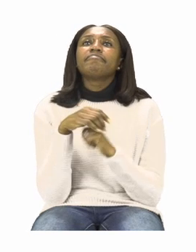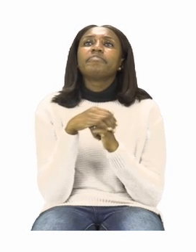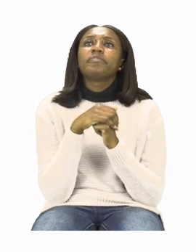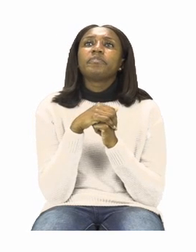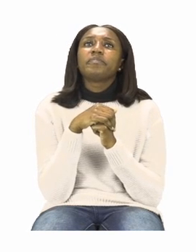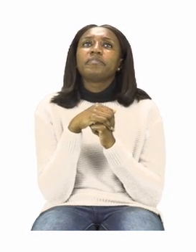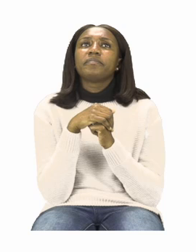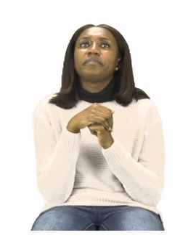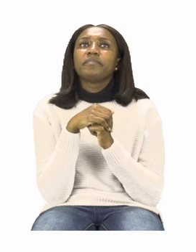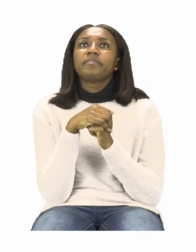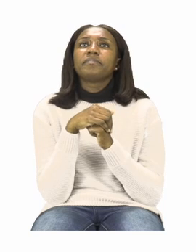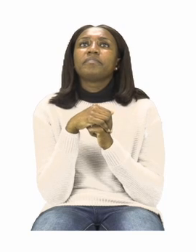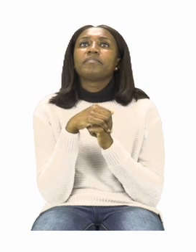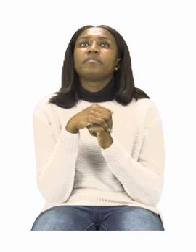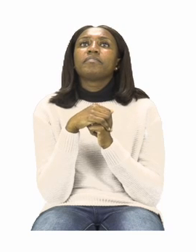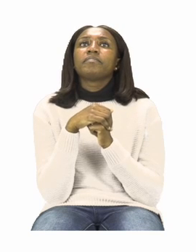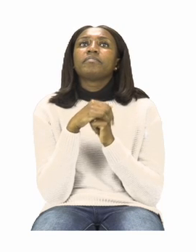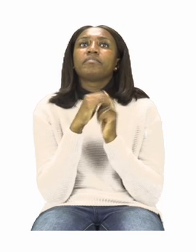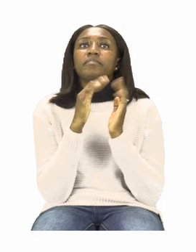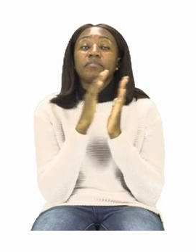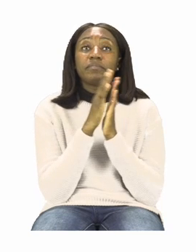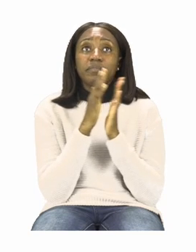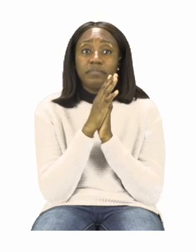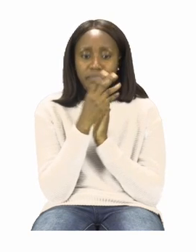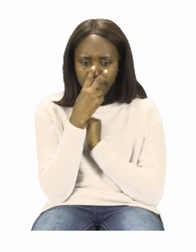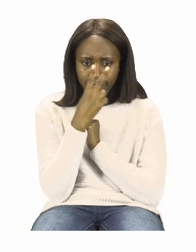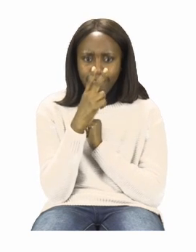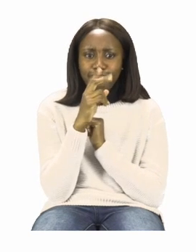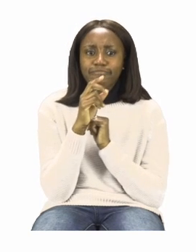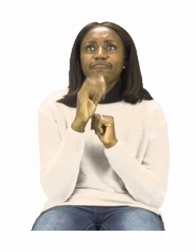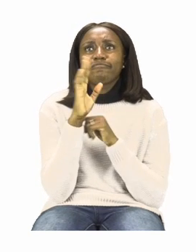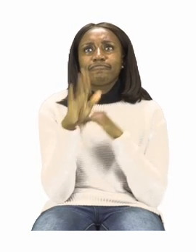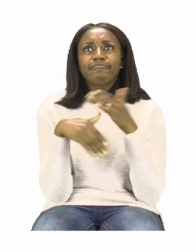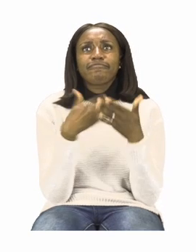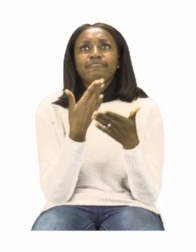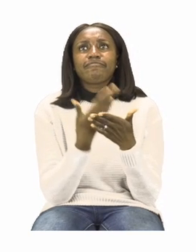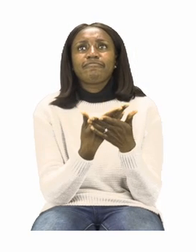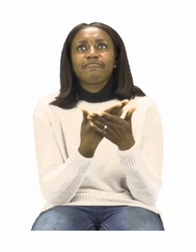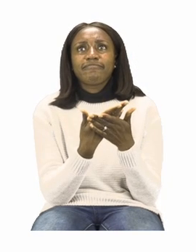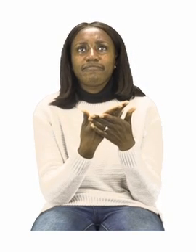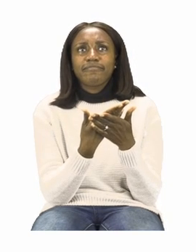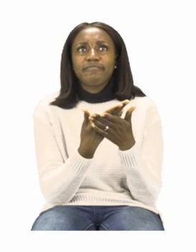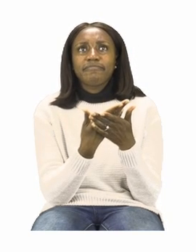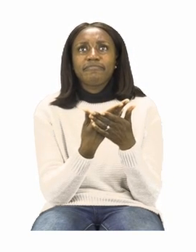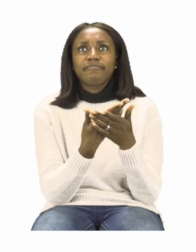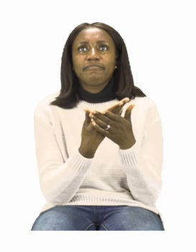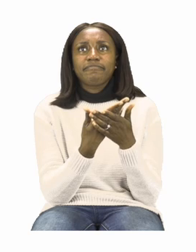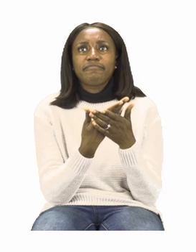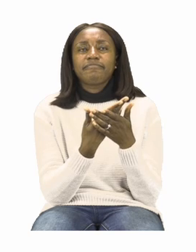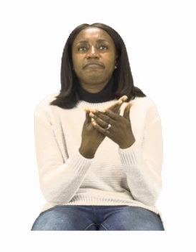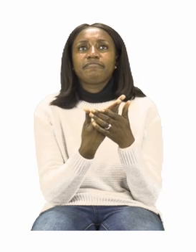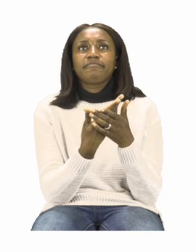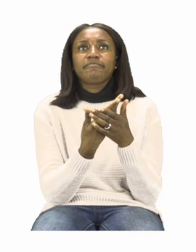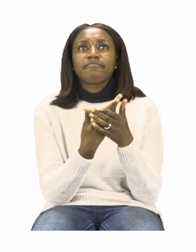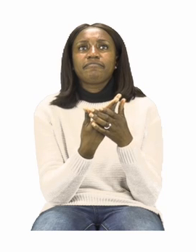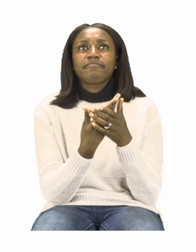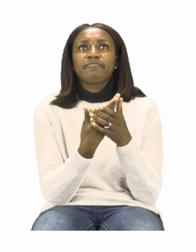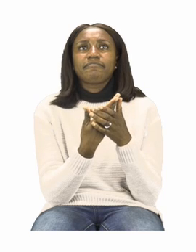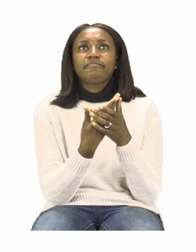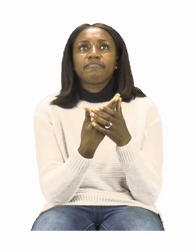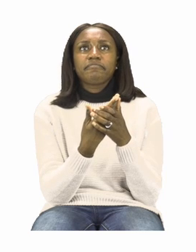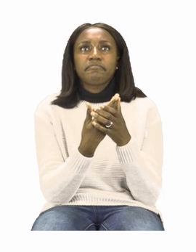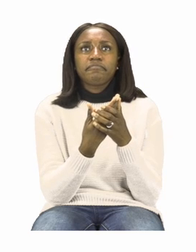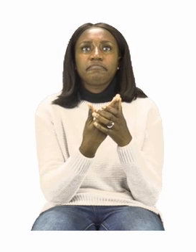Now I want you to go back to the picture. You will see that each picture is in a